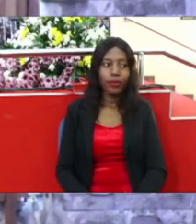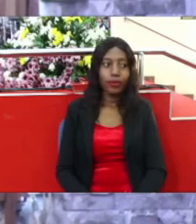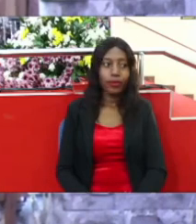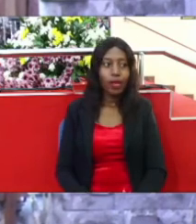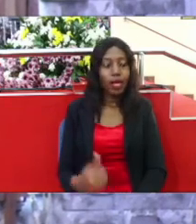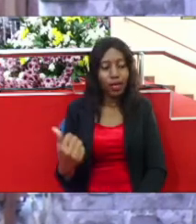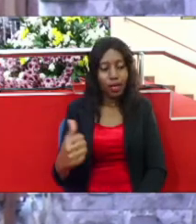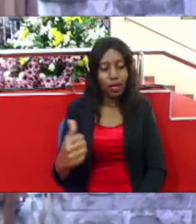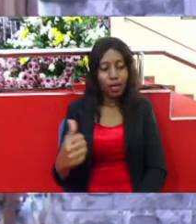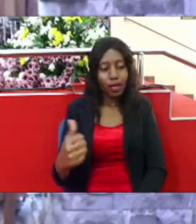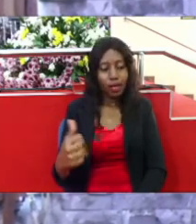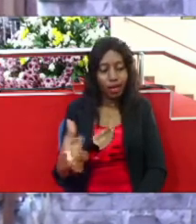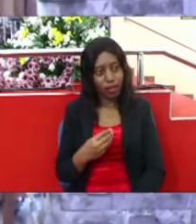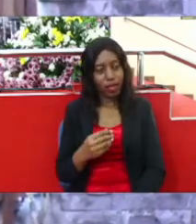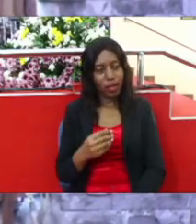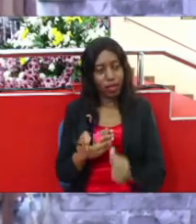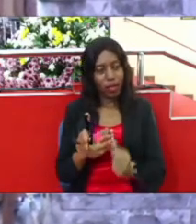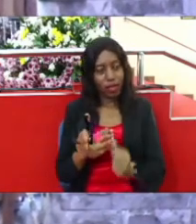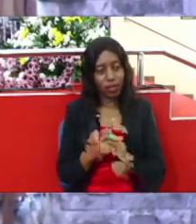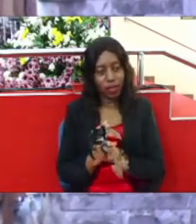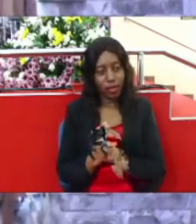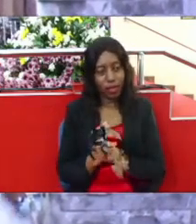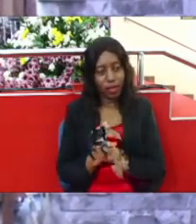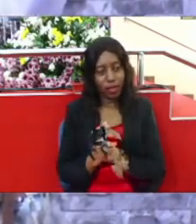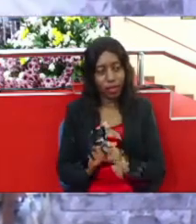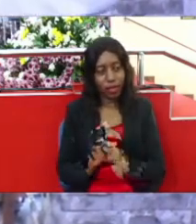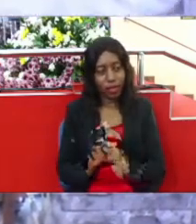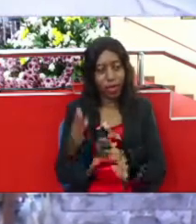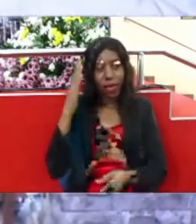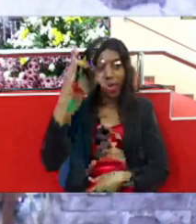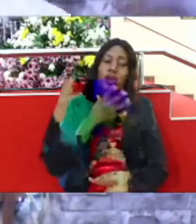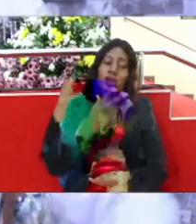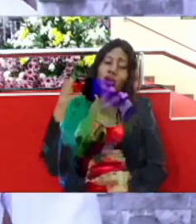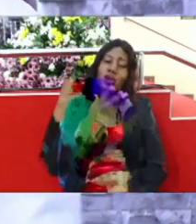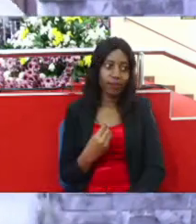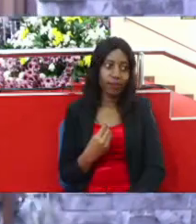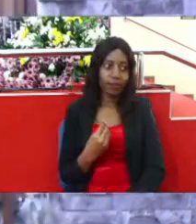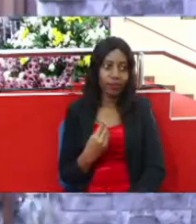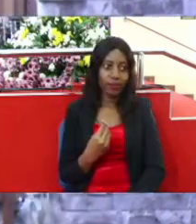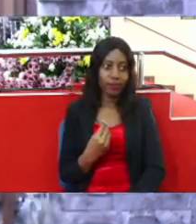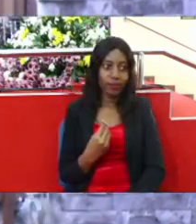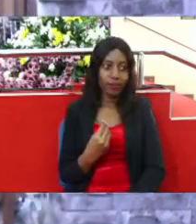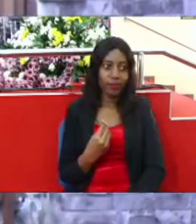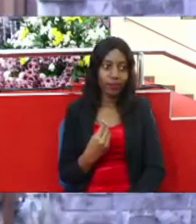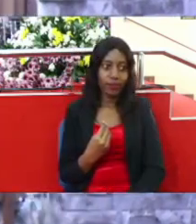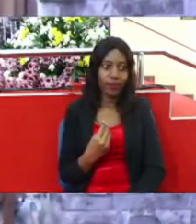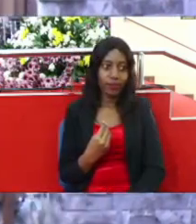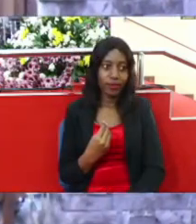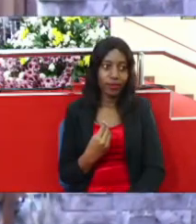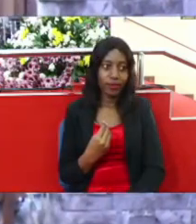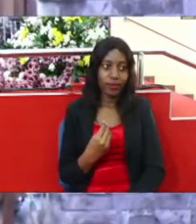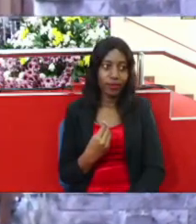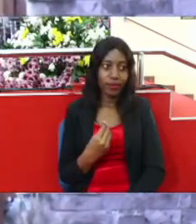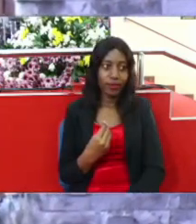with whoever he wills, na yeyote anayetaka. And for us we say yes sir. Na hivyo basi tunasema ndio Bwana. What is that that is too big for our